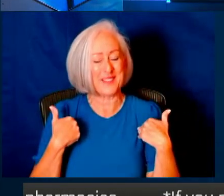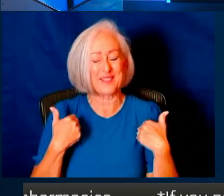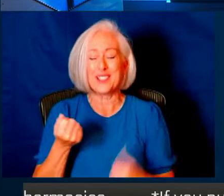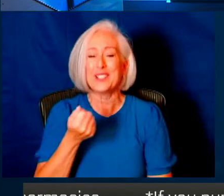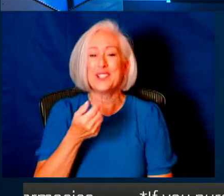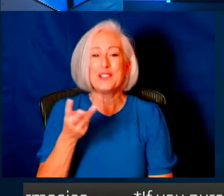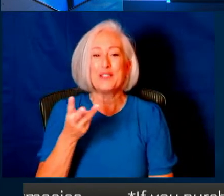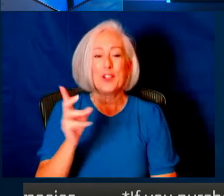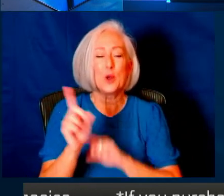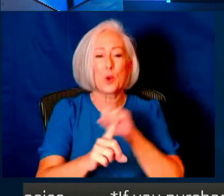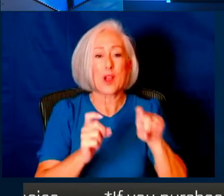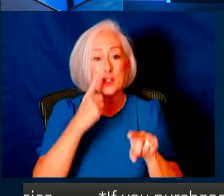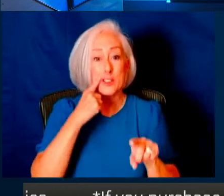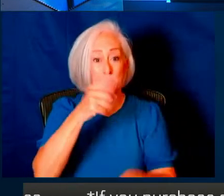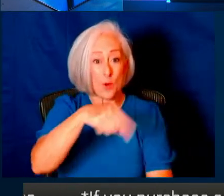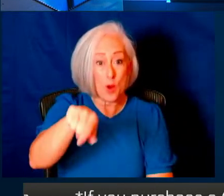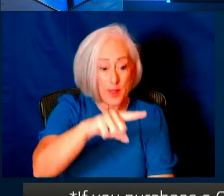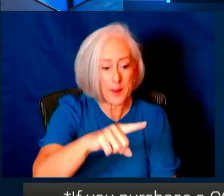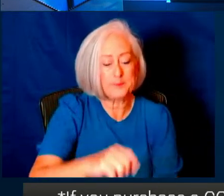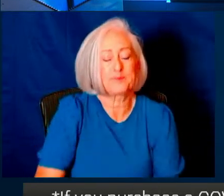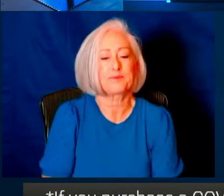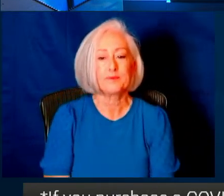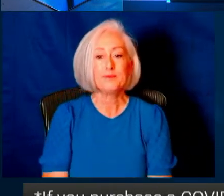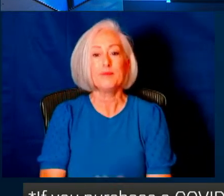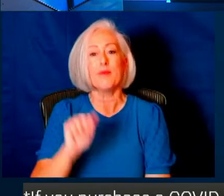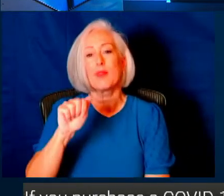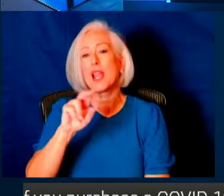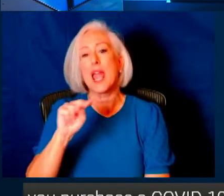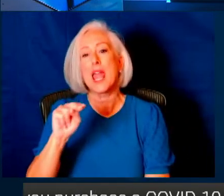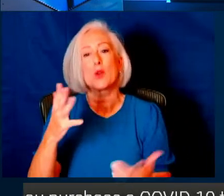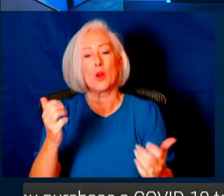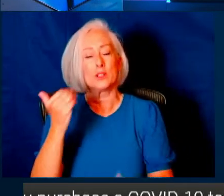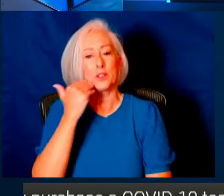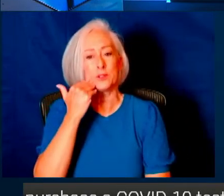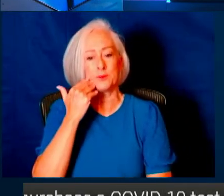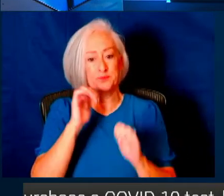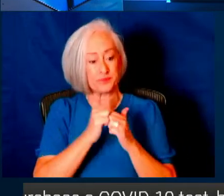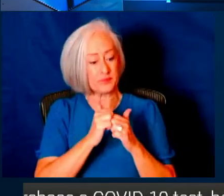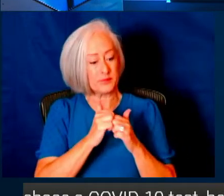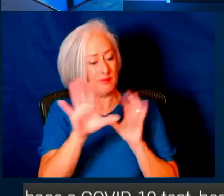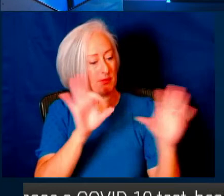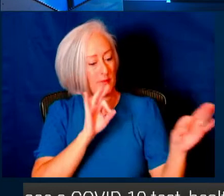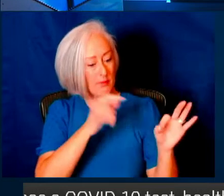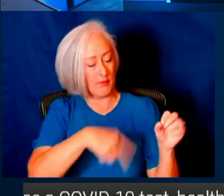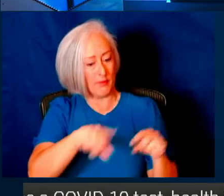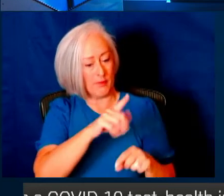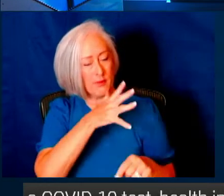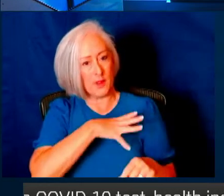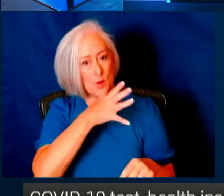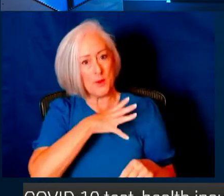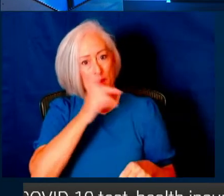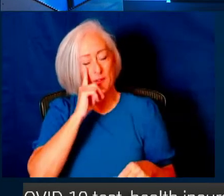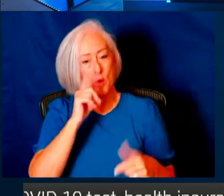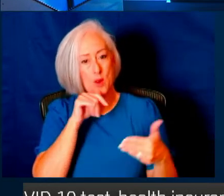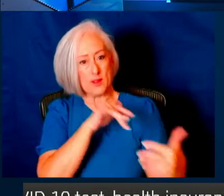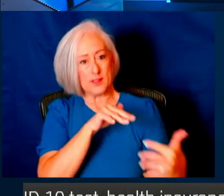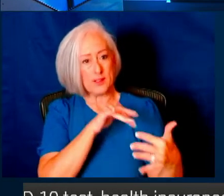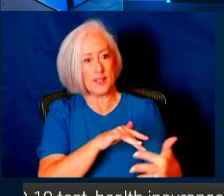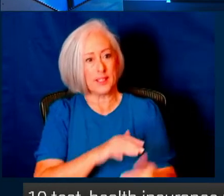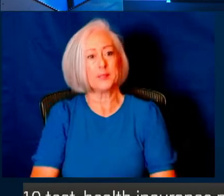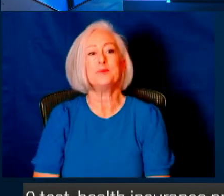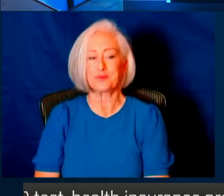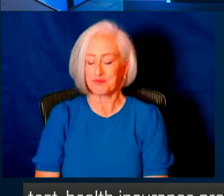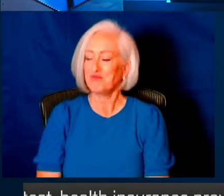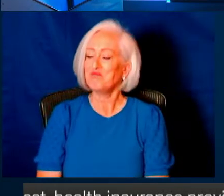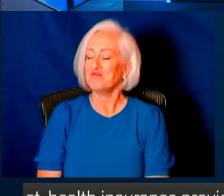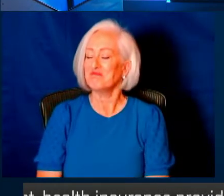Anne wants to know, how were the women selected for this particular study and documentary? All right, who's taking that one on? I'll take that